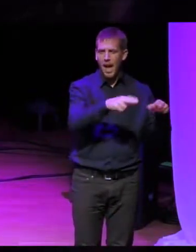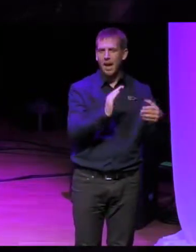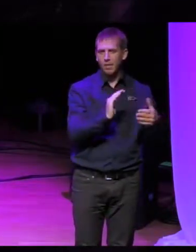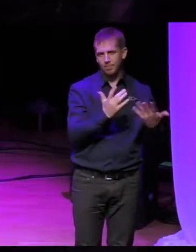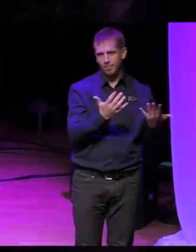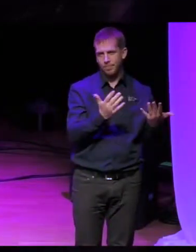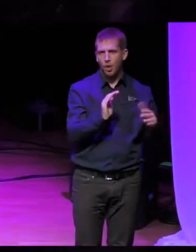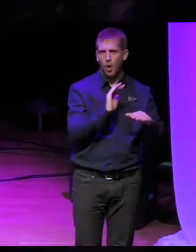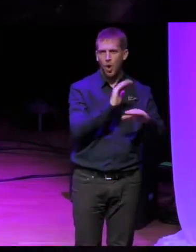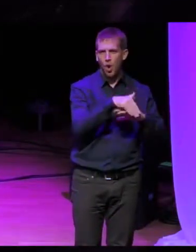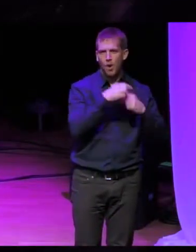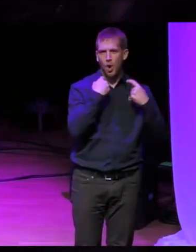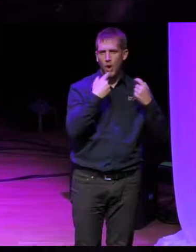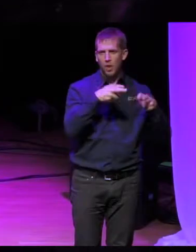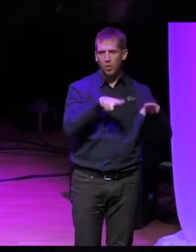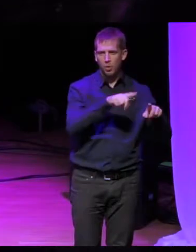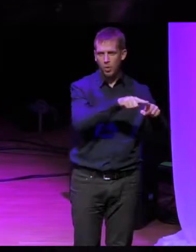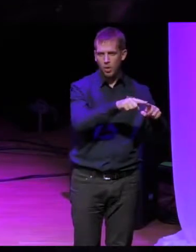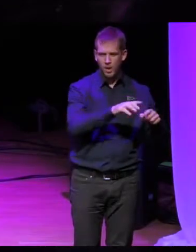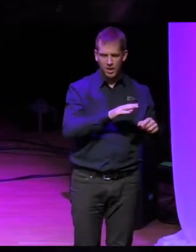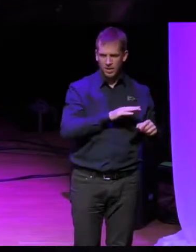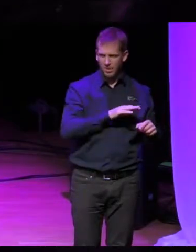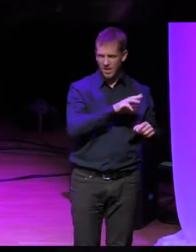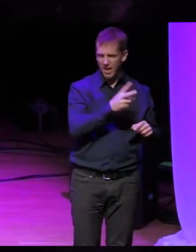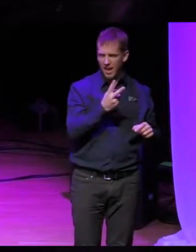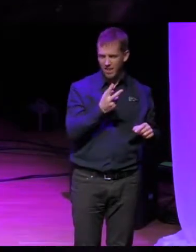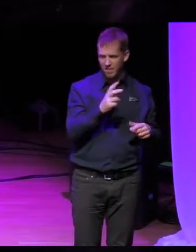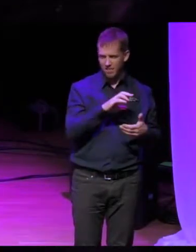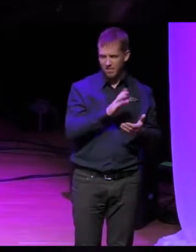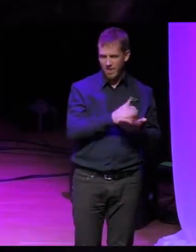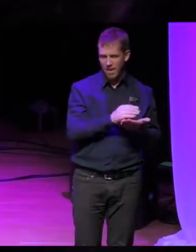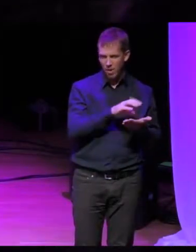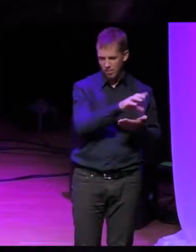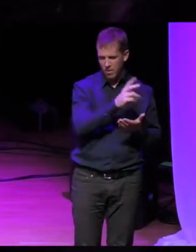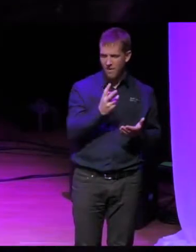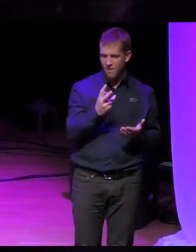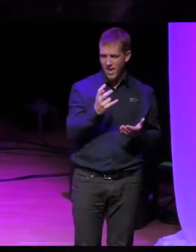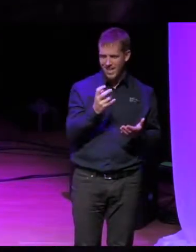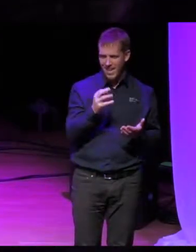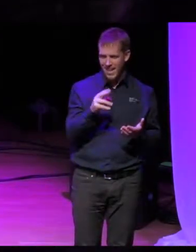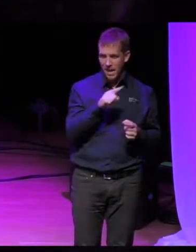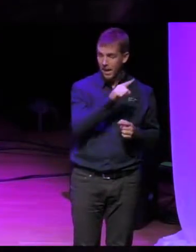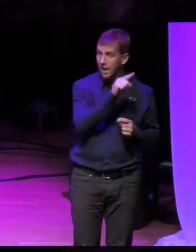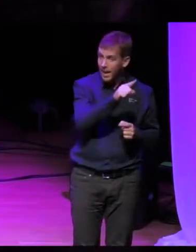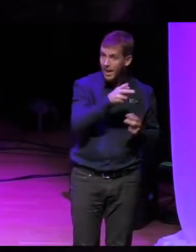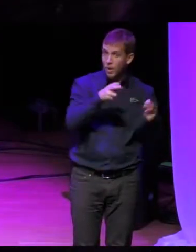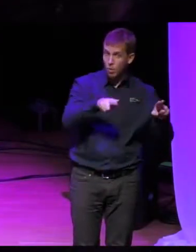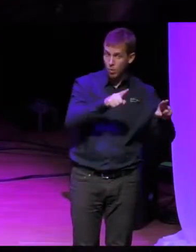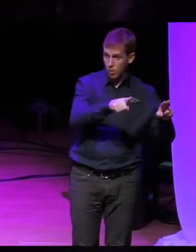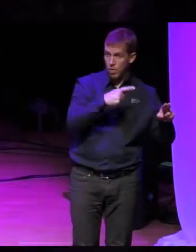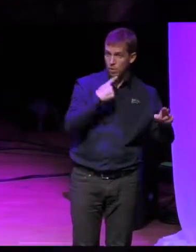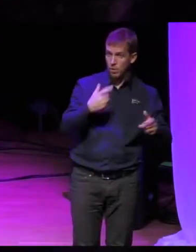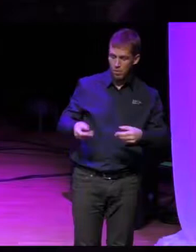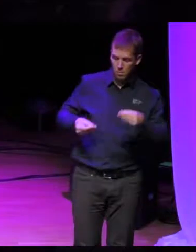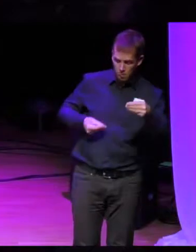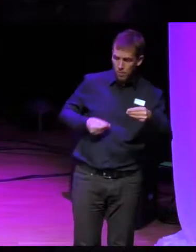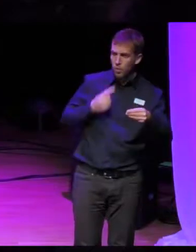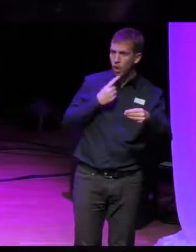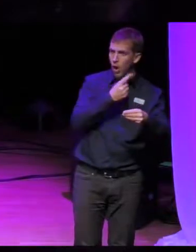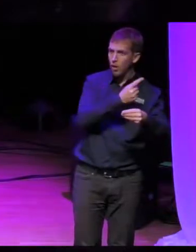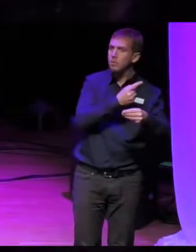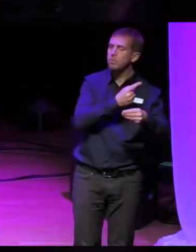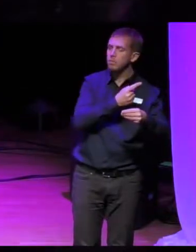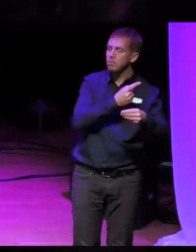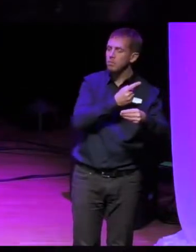appeals that's based in Richmond, Virginia. And that Court of Appeals said that